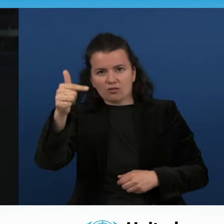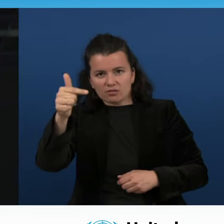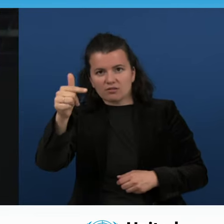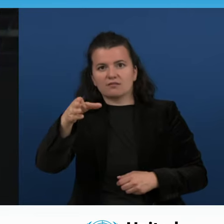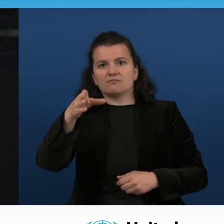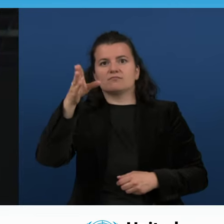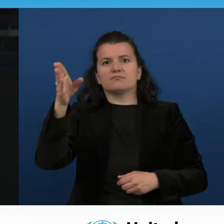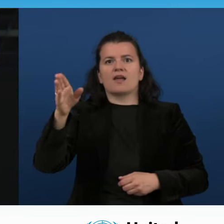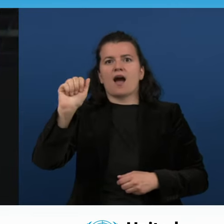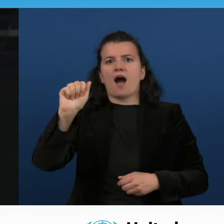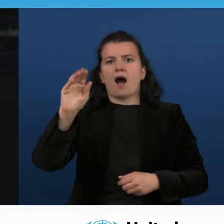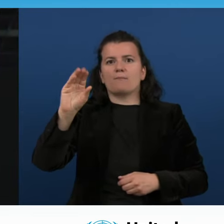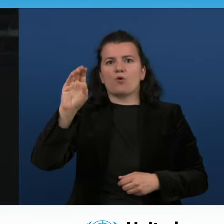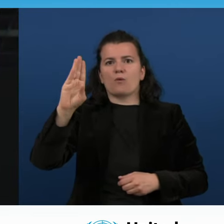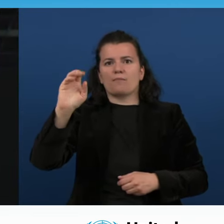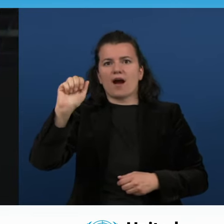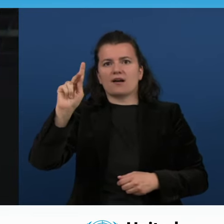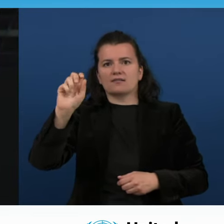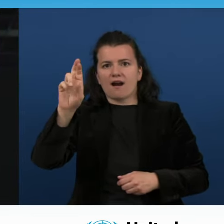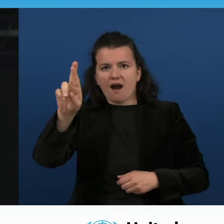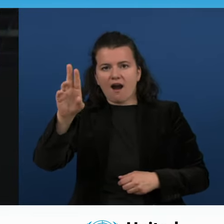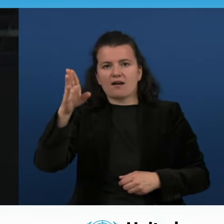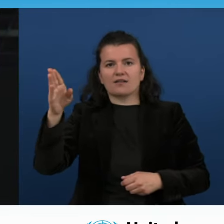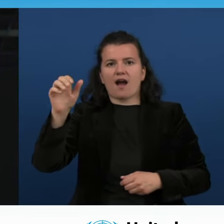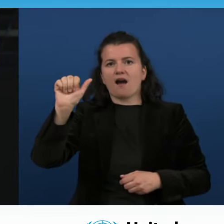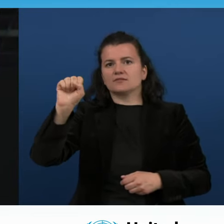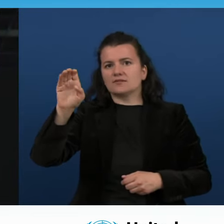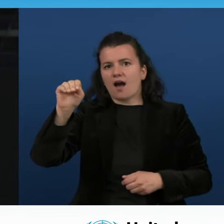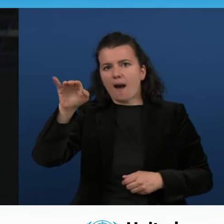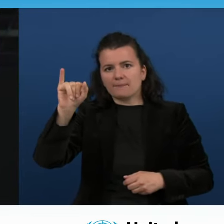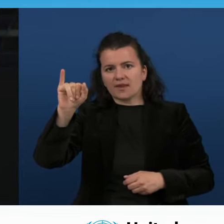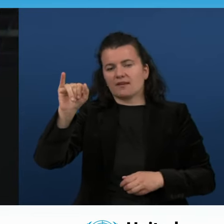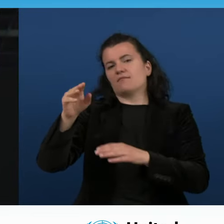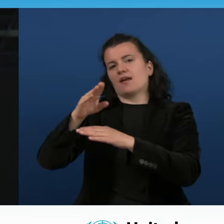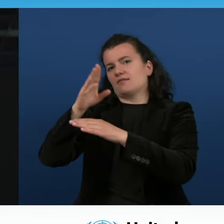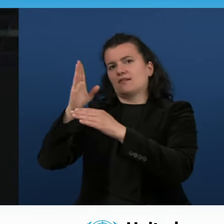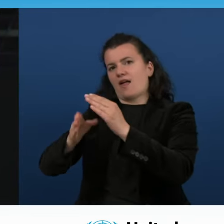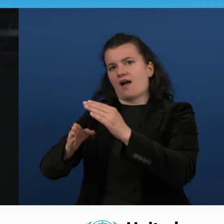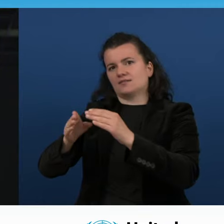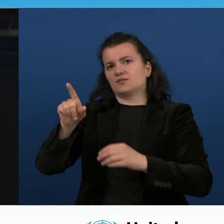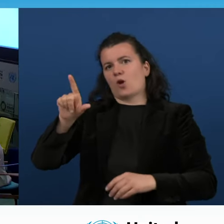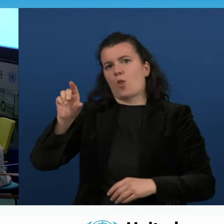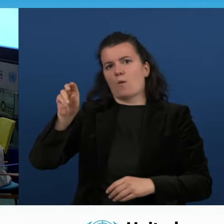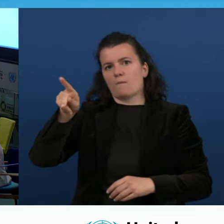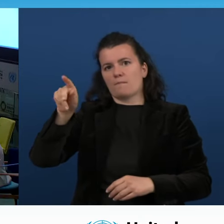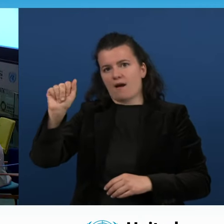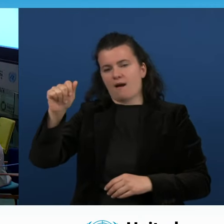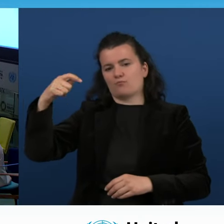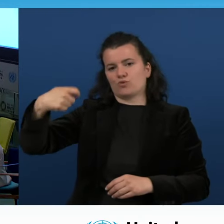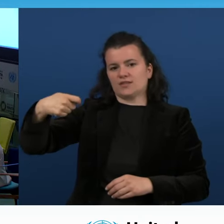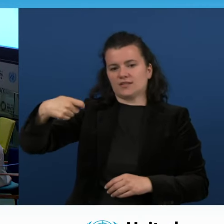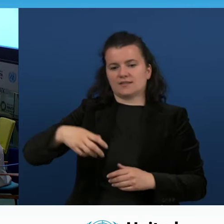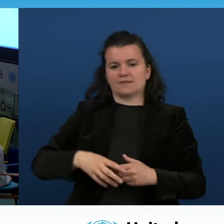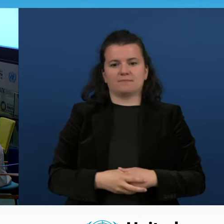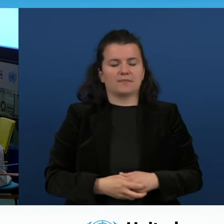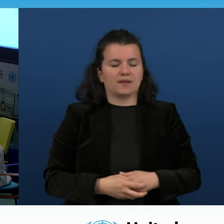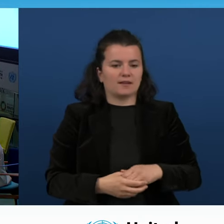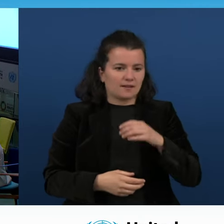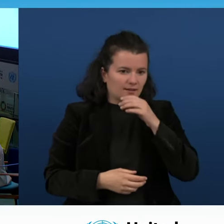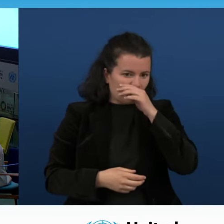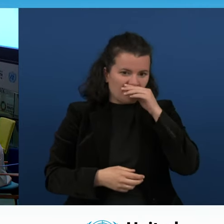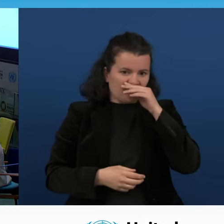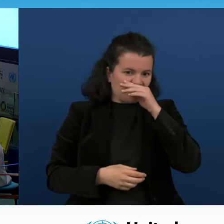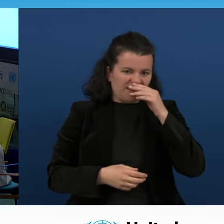Thank you very much. So essentially, legal and policy changes will require a holistic